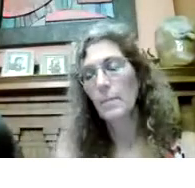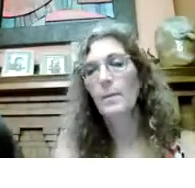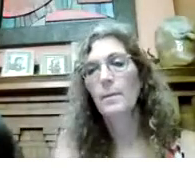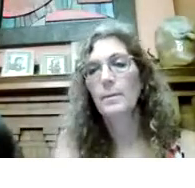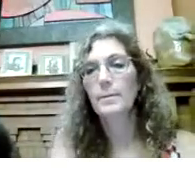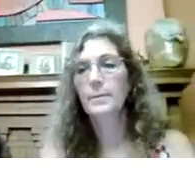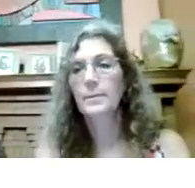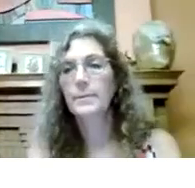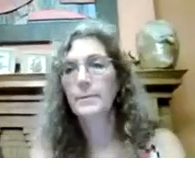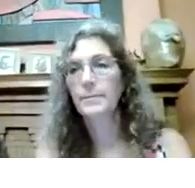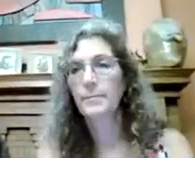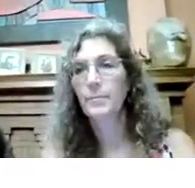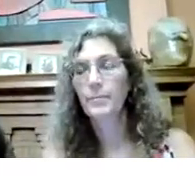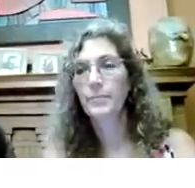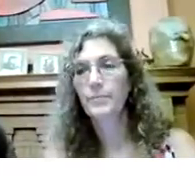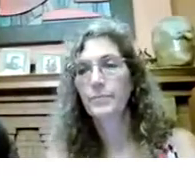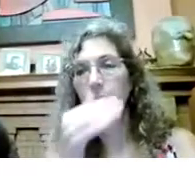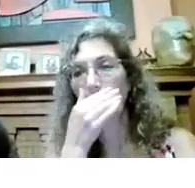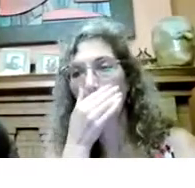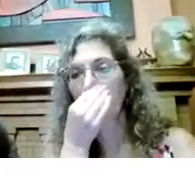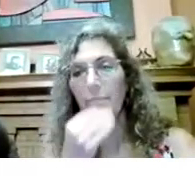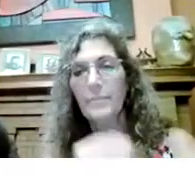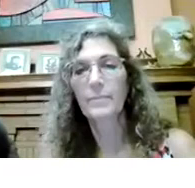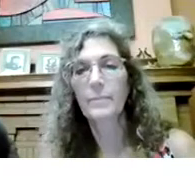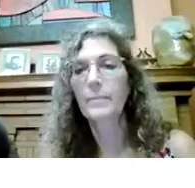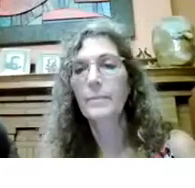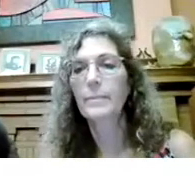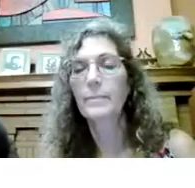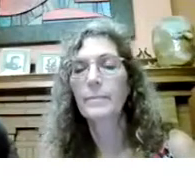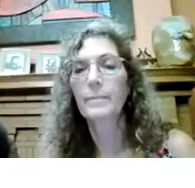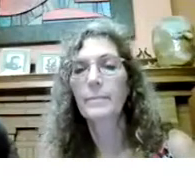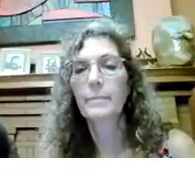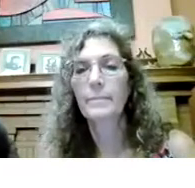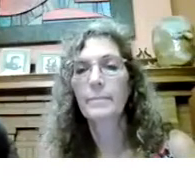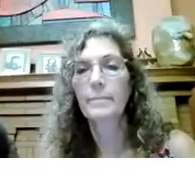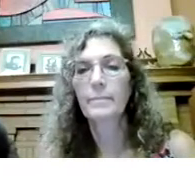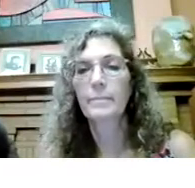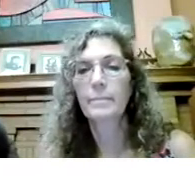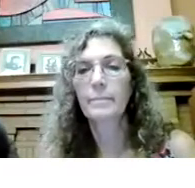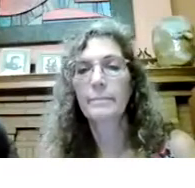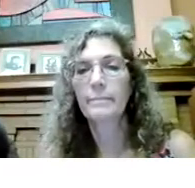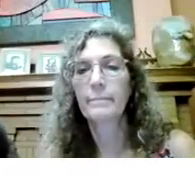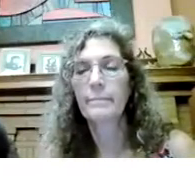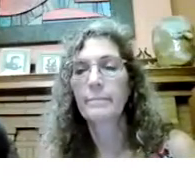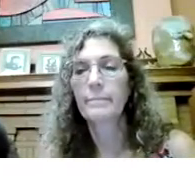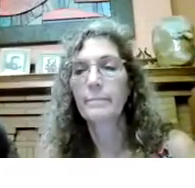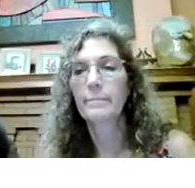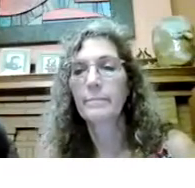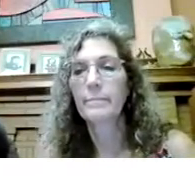and pedestrians on that. So we would be able to get pedestrians all the